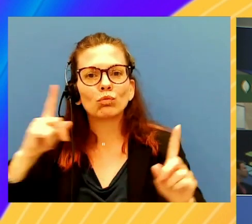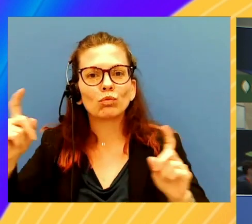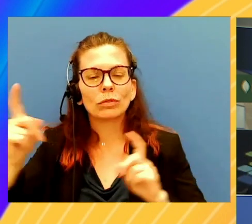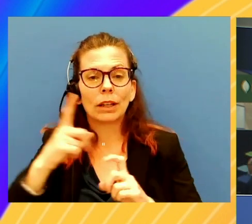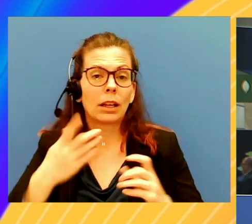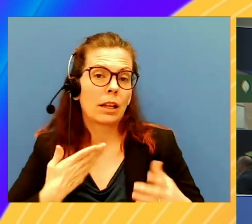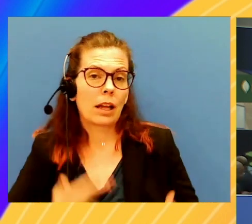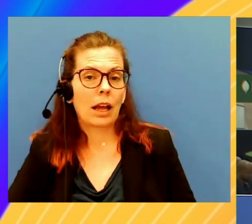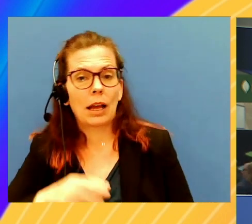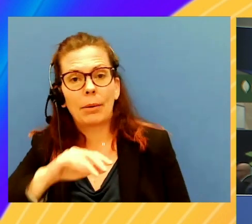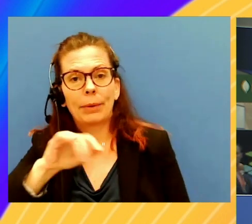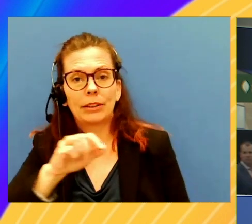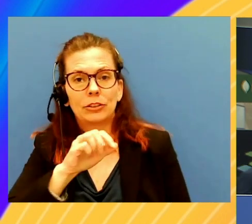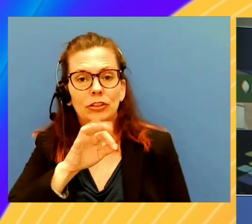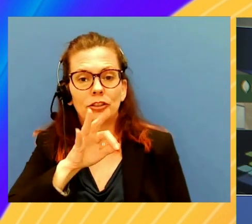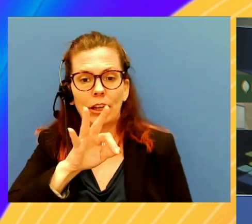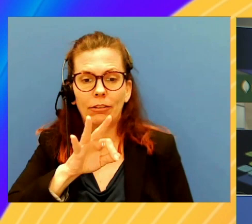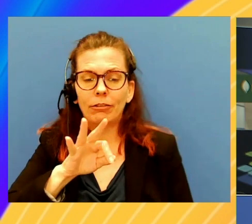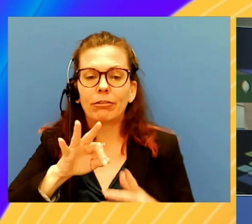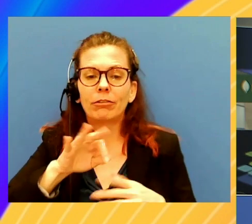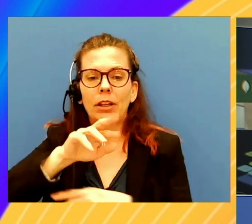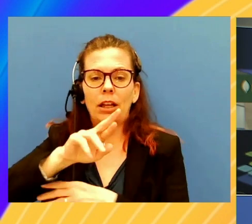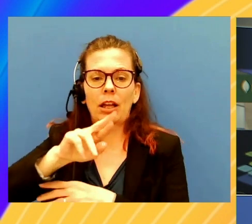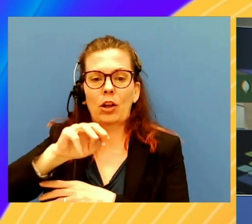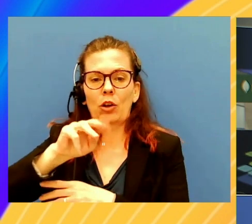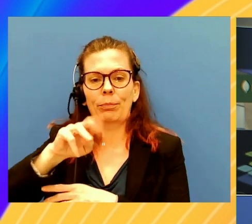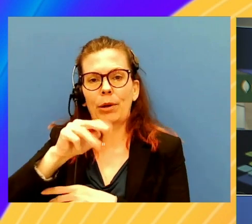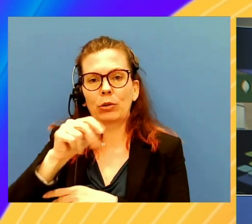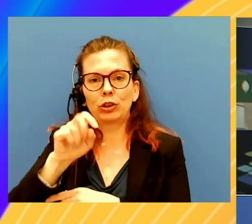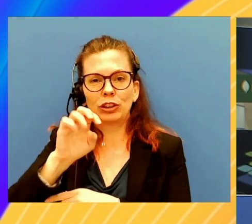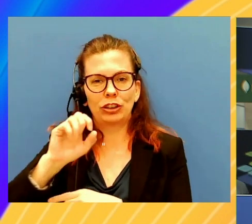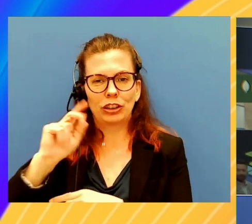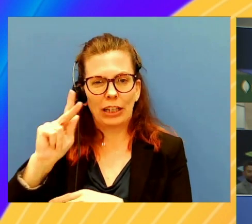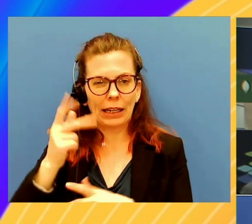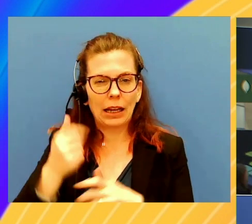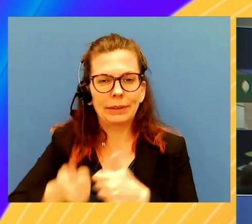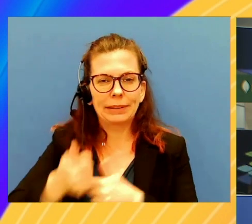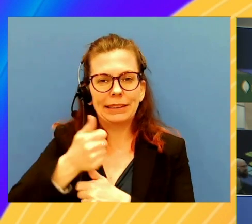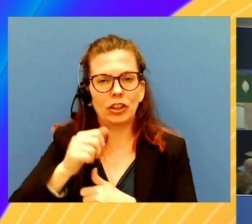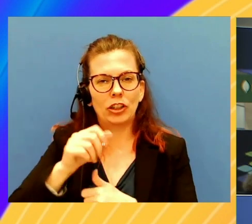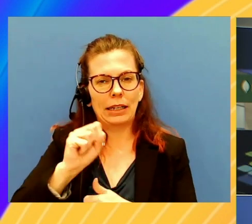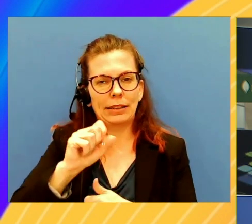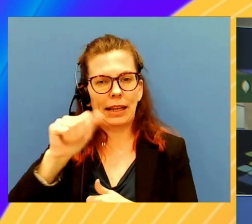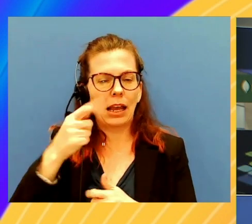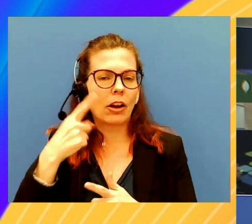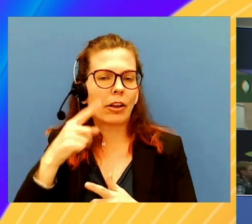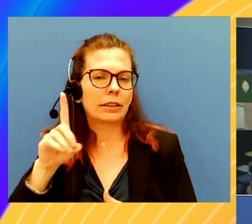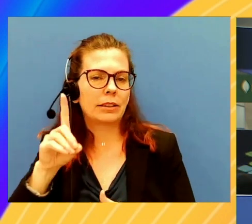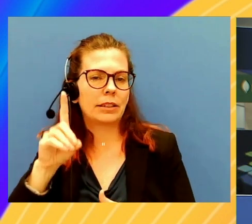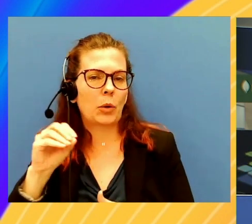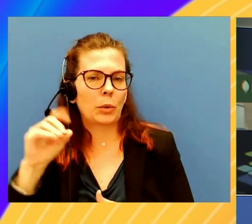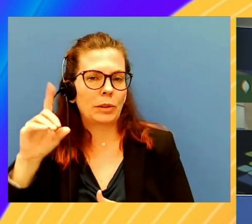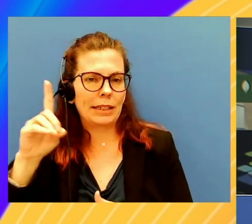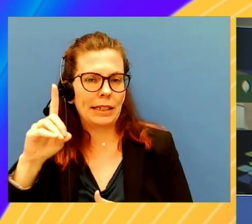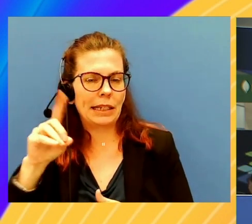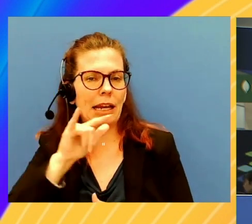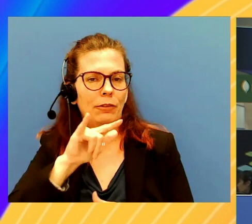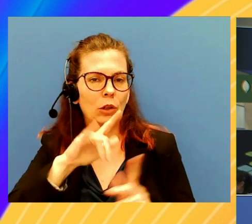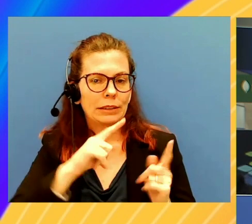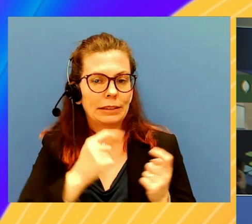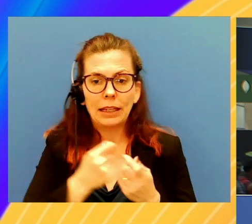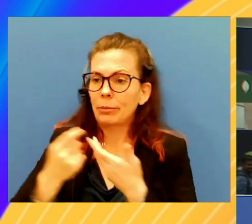name is Jeff Rushak. I am a senior solutions architect on the DoD Air Force team. And I am joined by Eric Weber